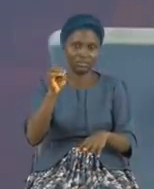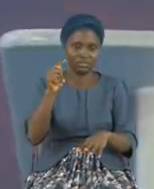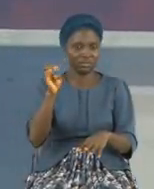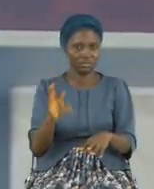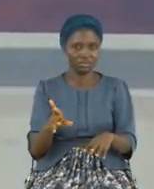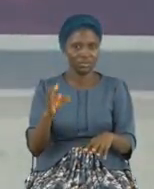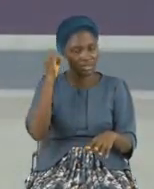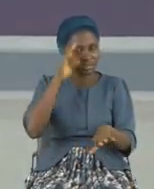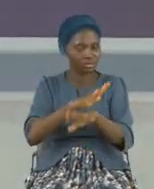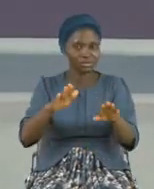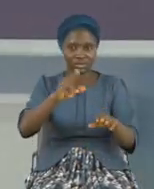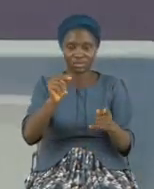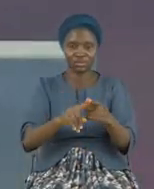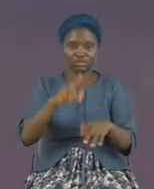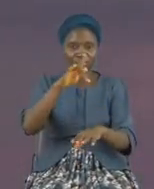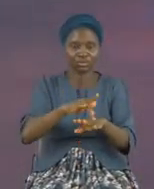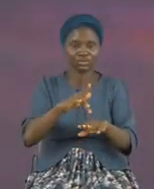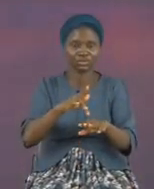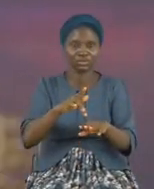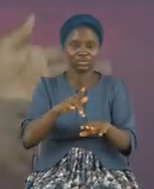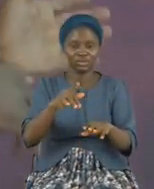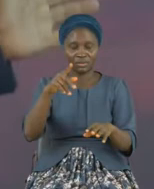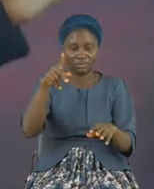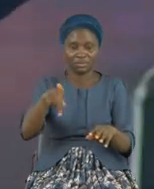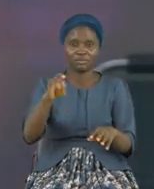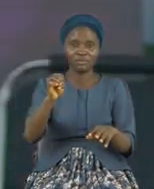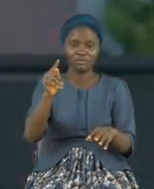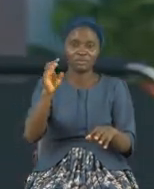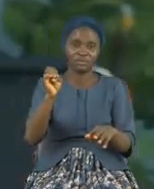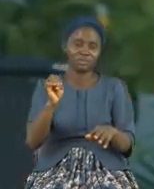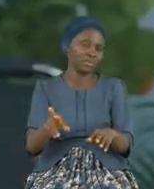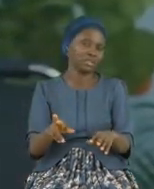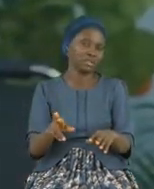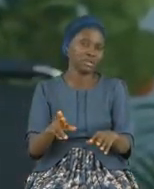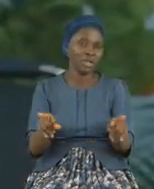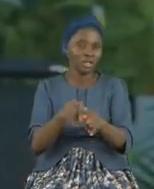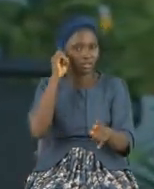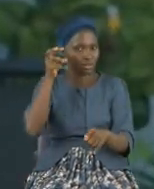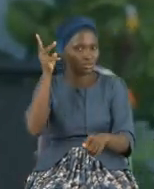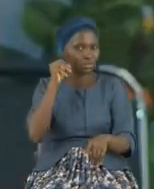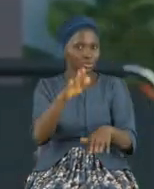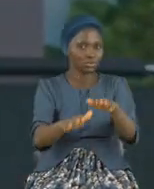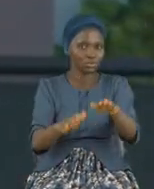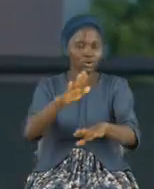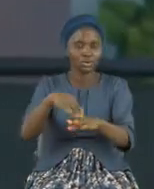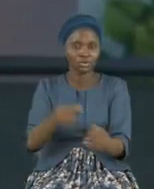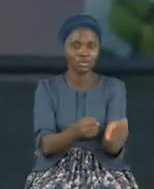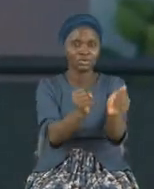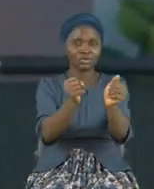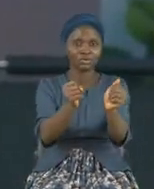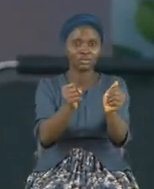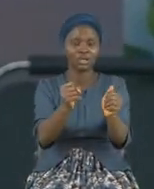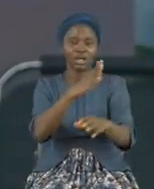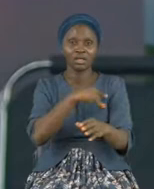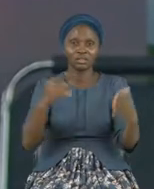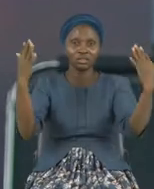was walking on the street, and a shadow of Peter came on them,